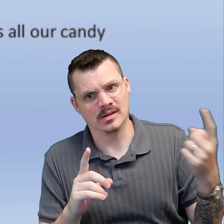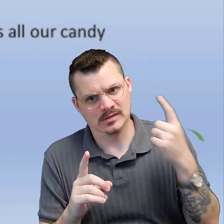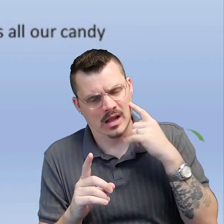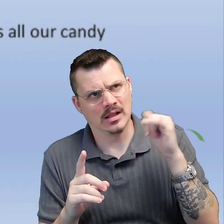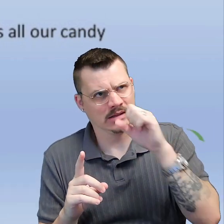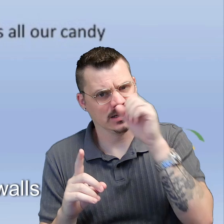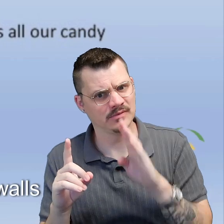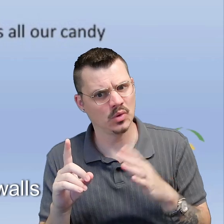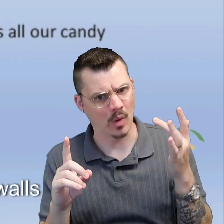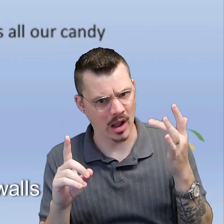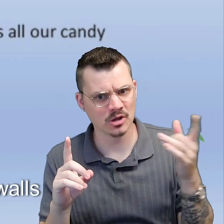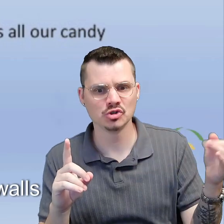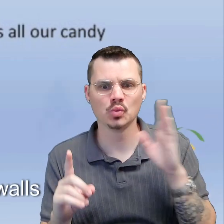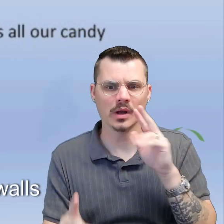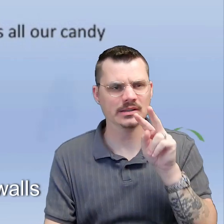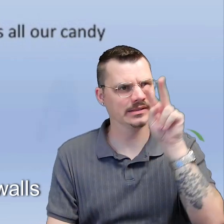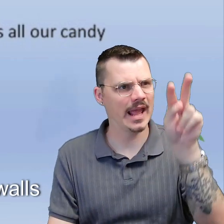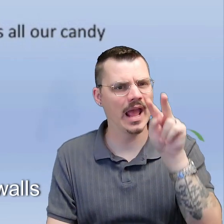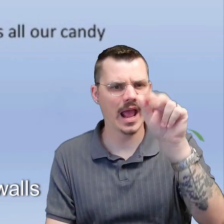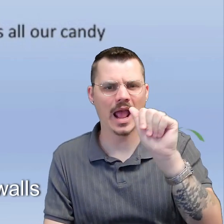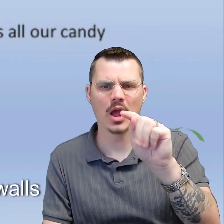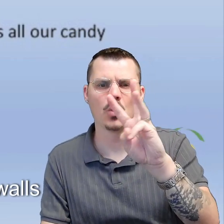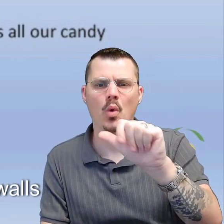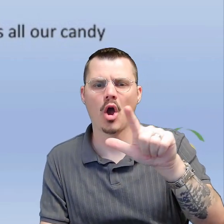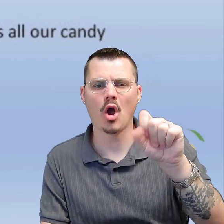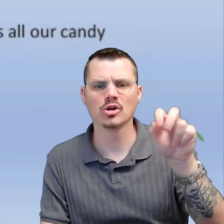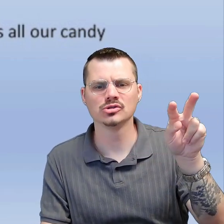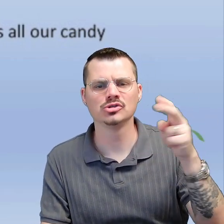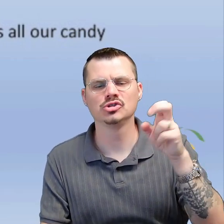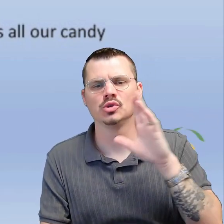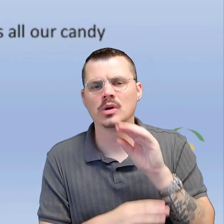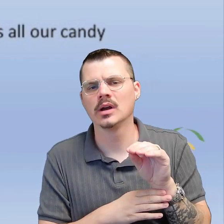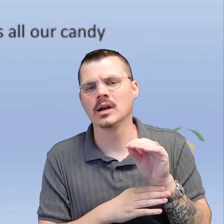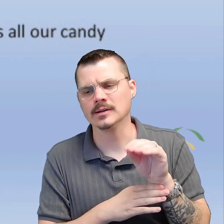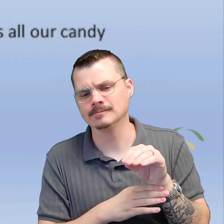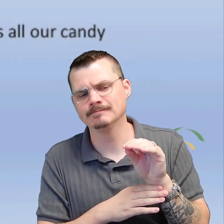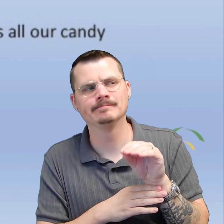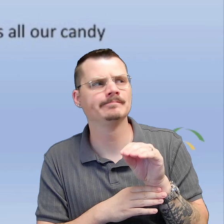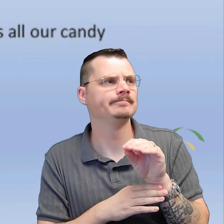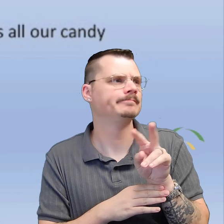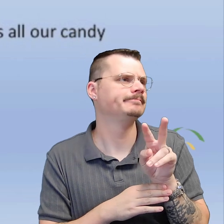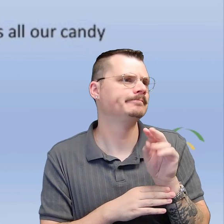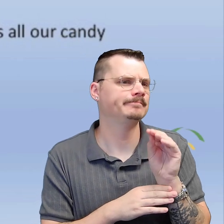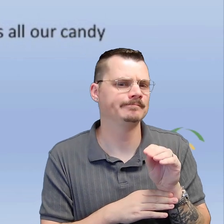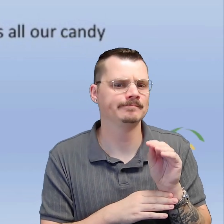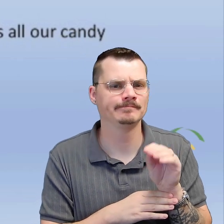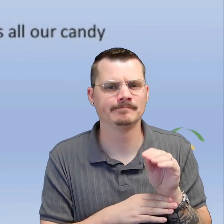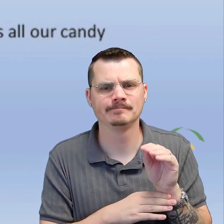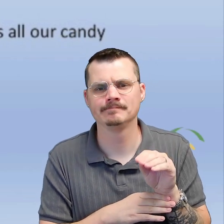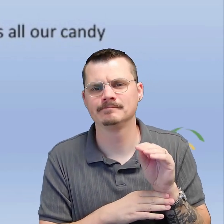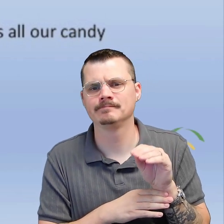to us, because she would stare over at the walls and she would kind of nod and,